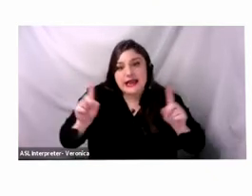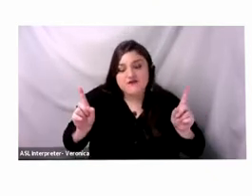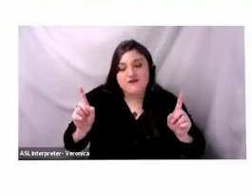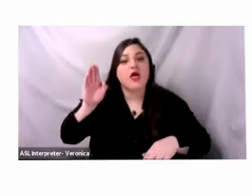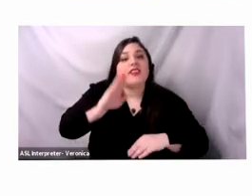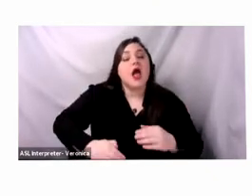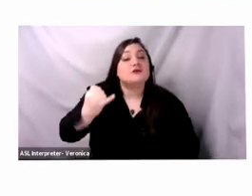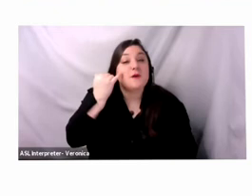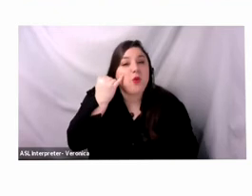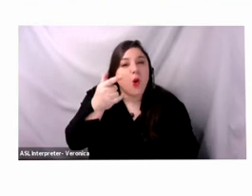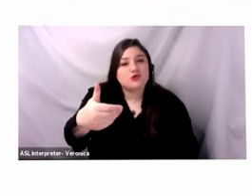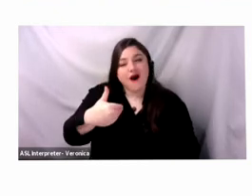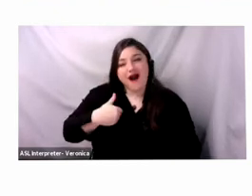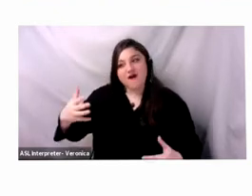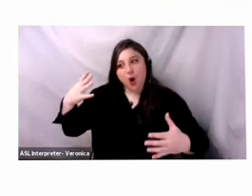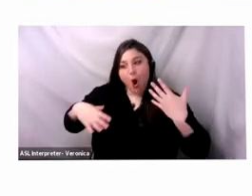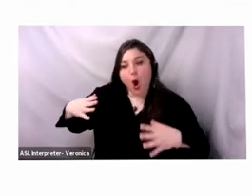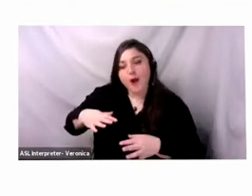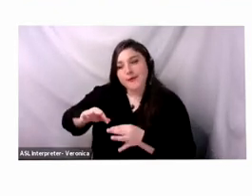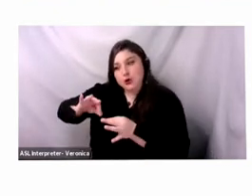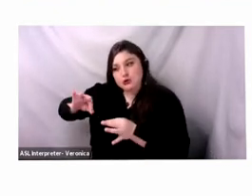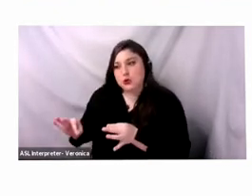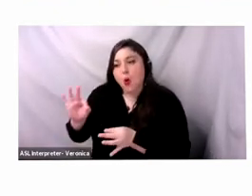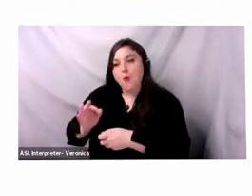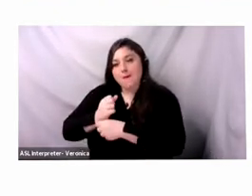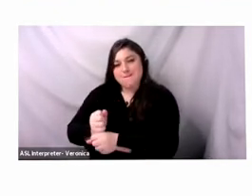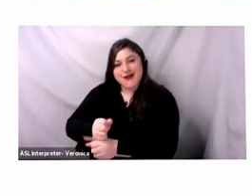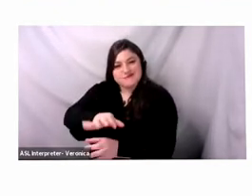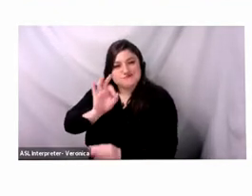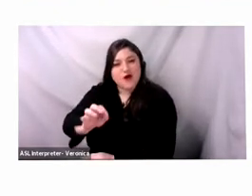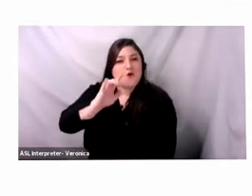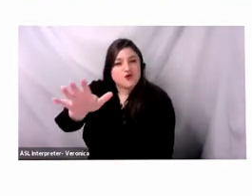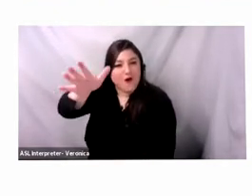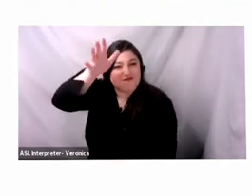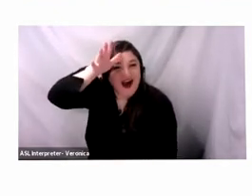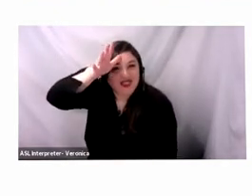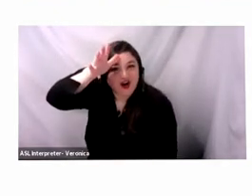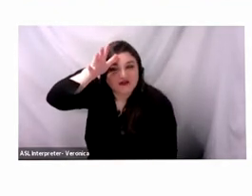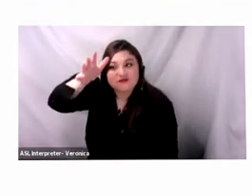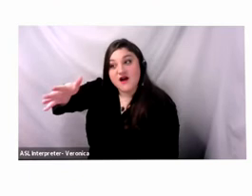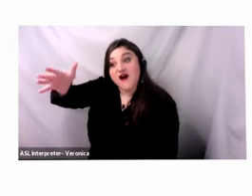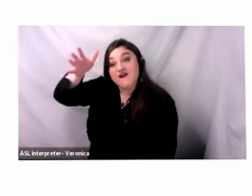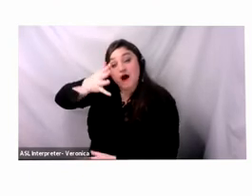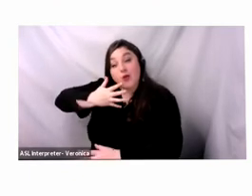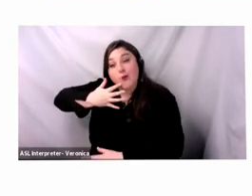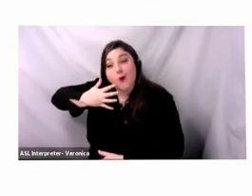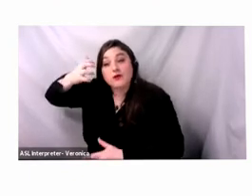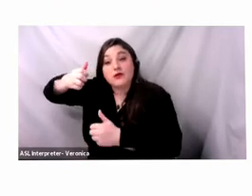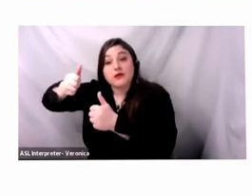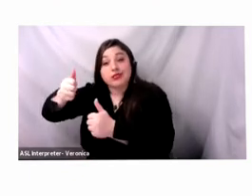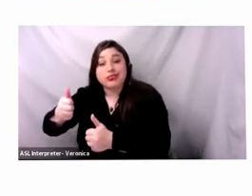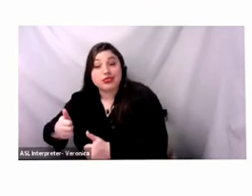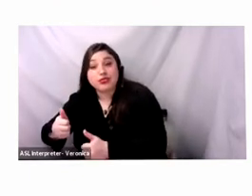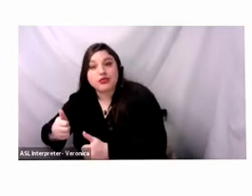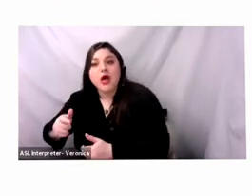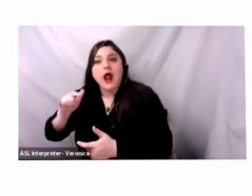know, you would also wear it. You know, you could take your father's black